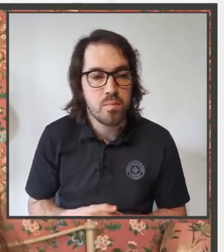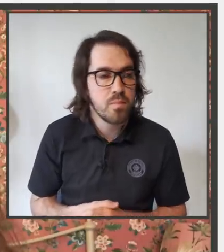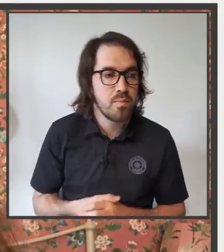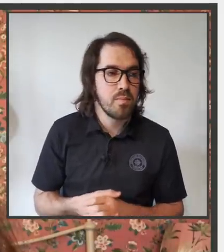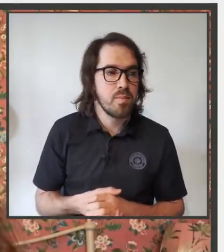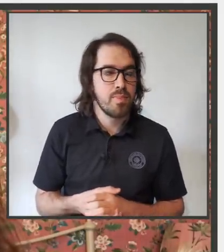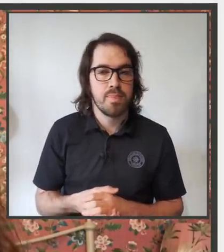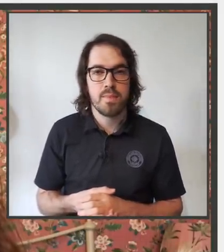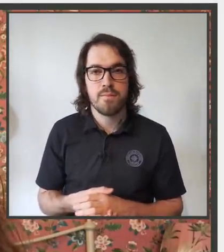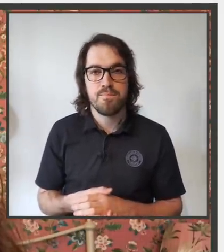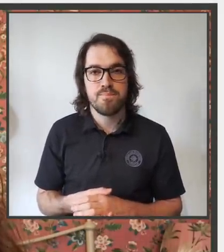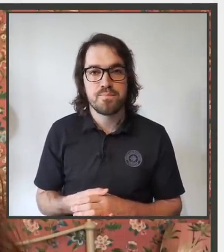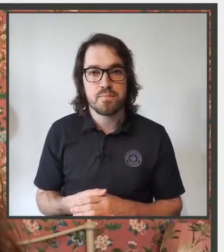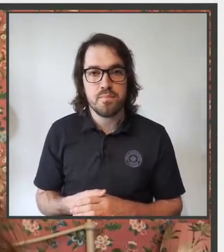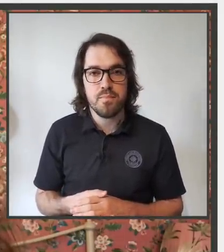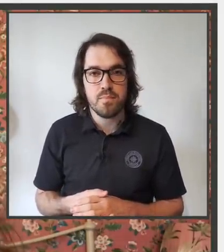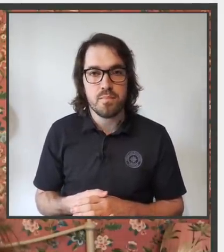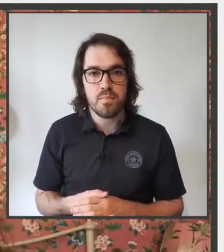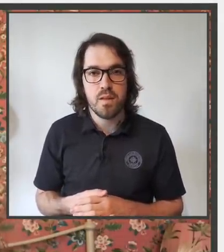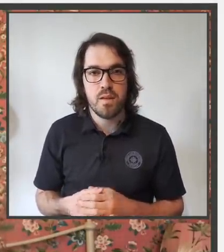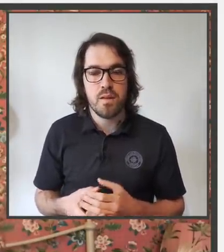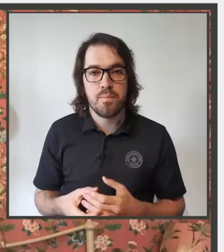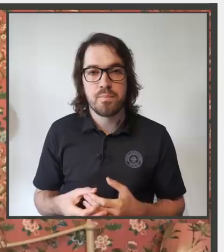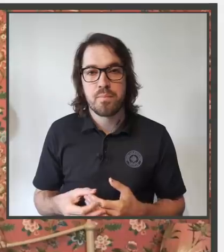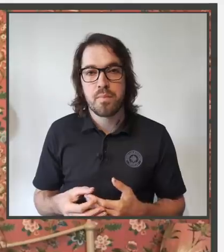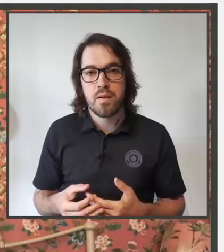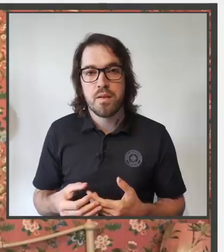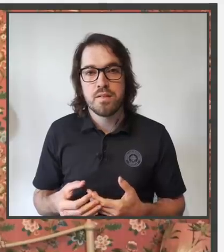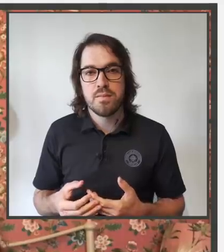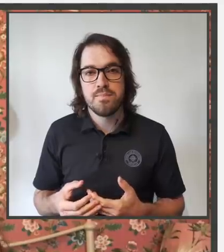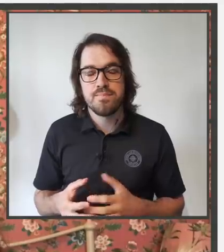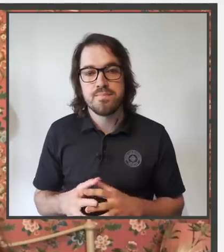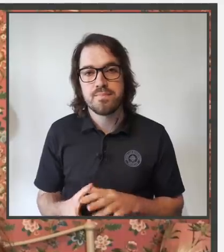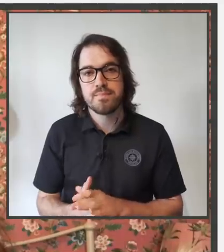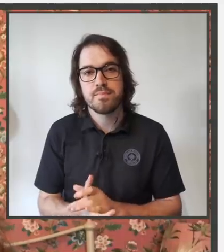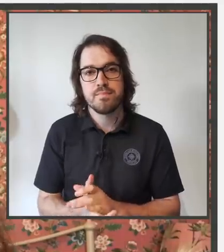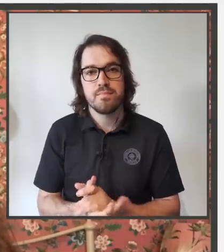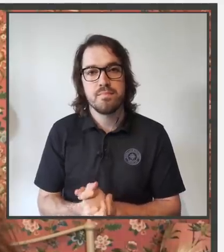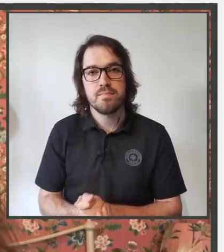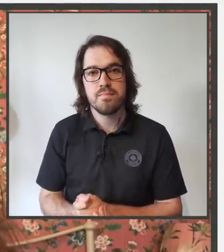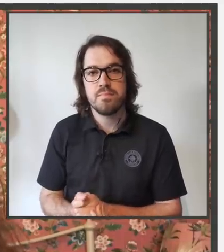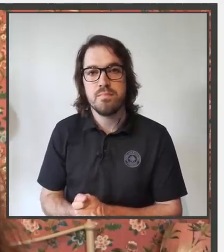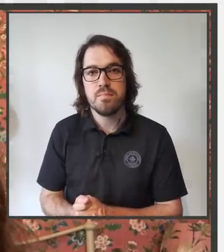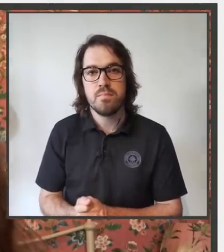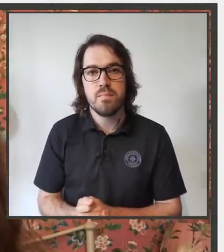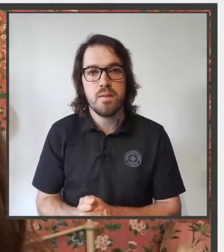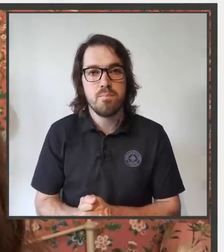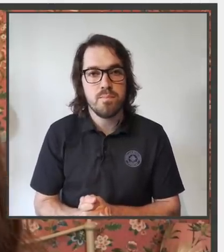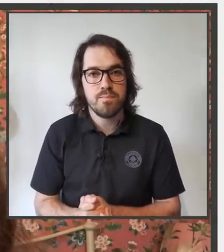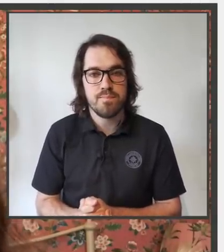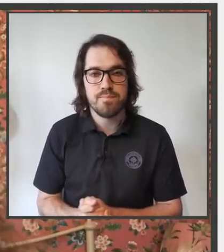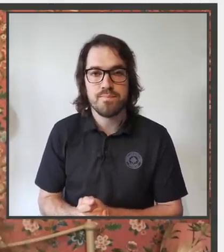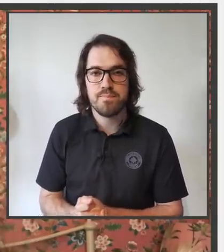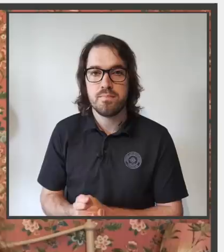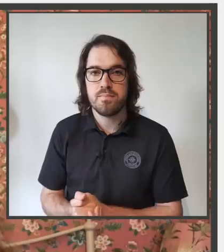poverty is the second preposition. So you can be stricken by or with something. And we can also use it for emotions.